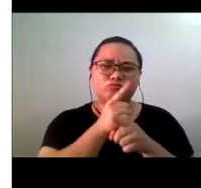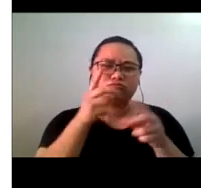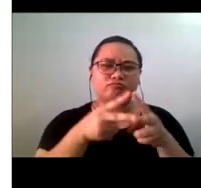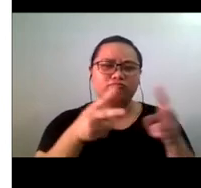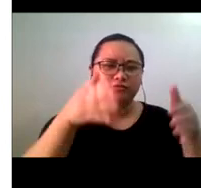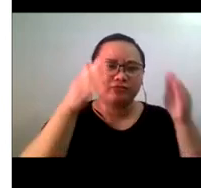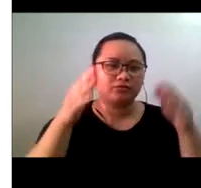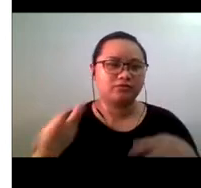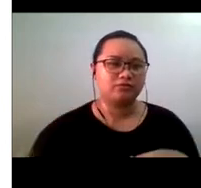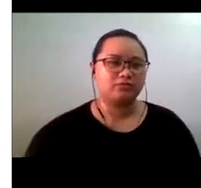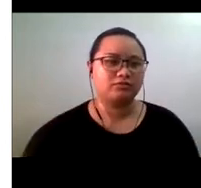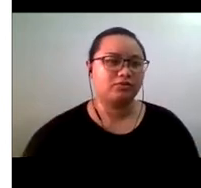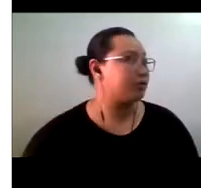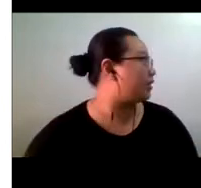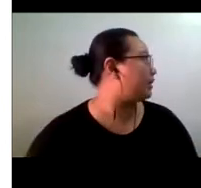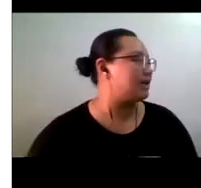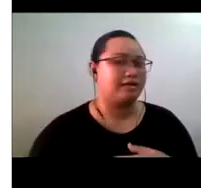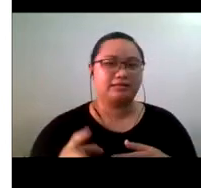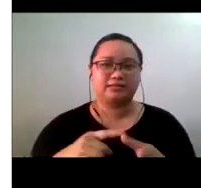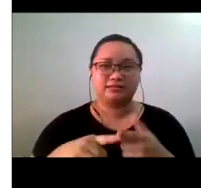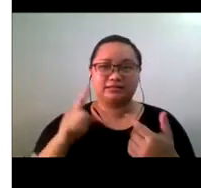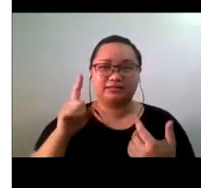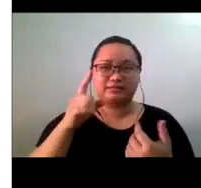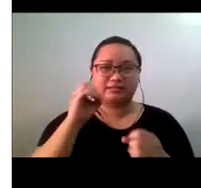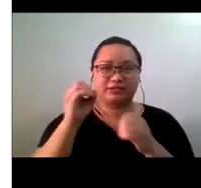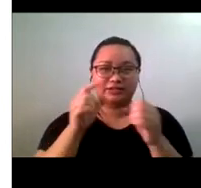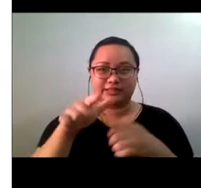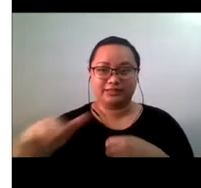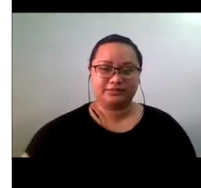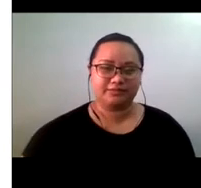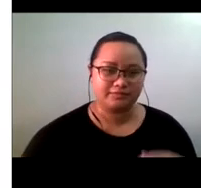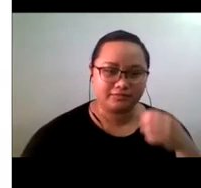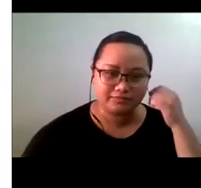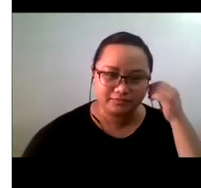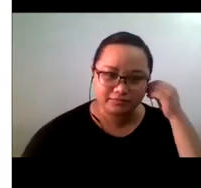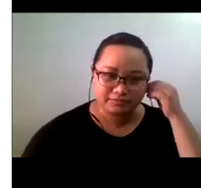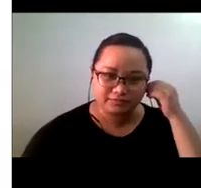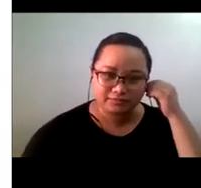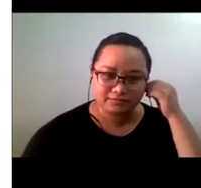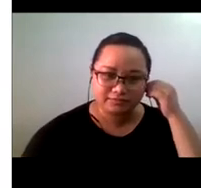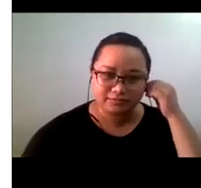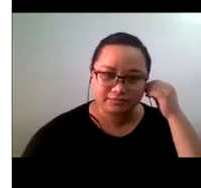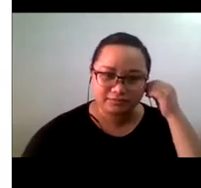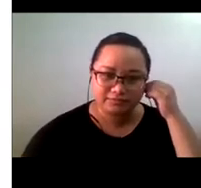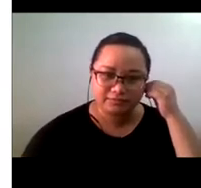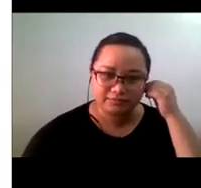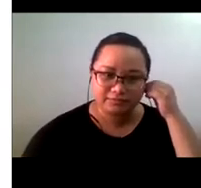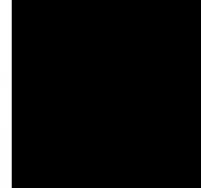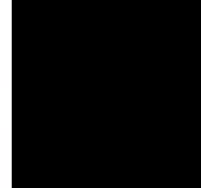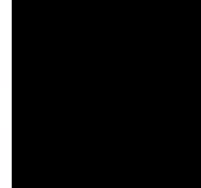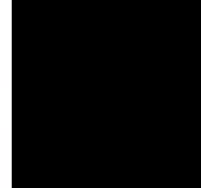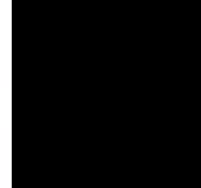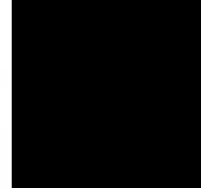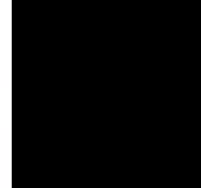organization later. But why is listening very important? And listening in relation to